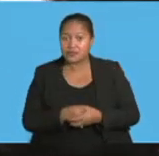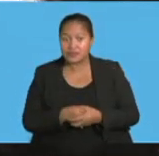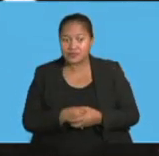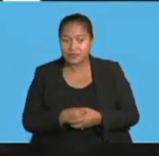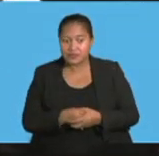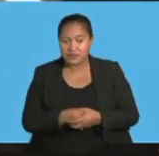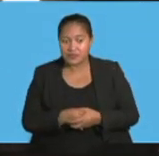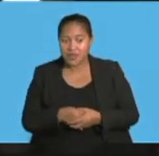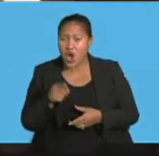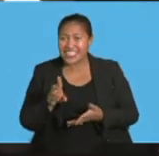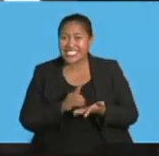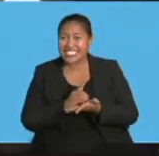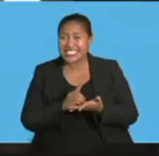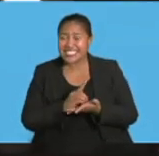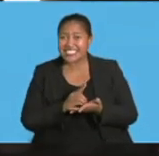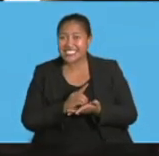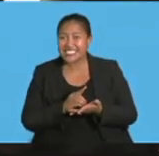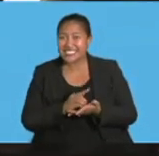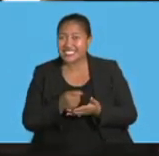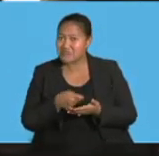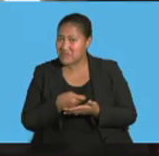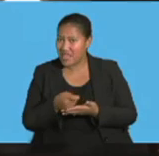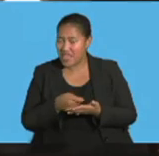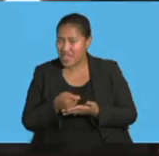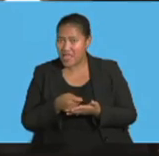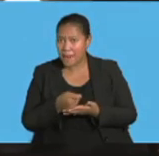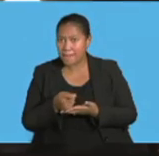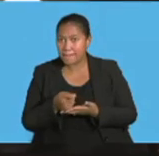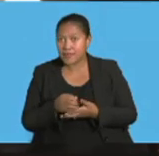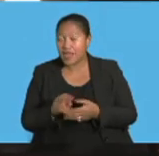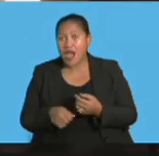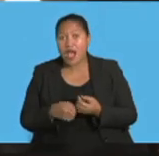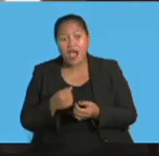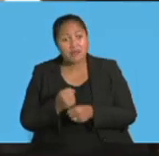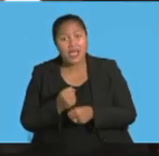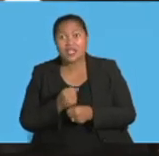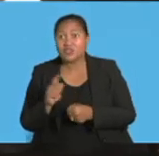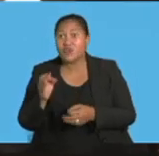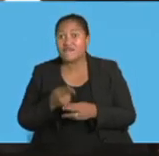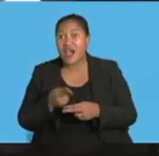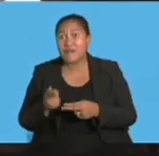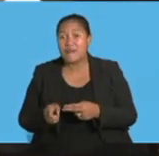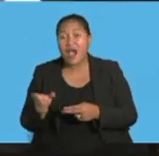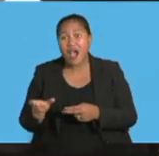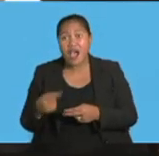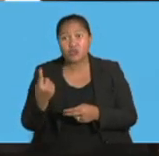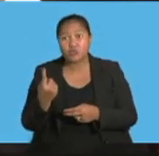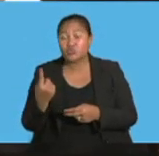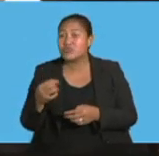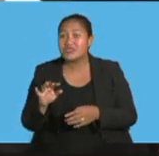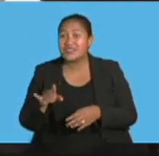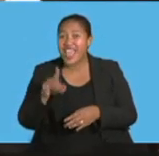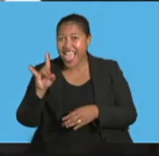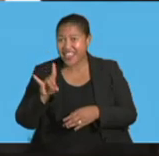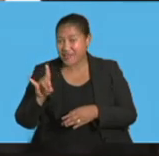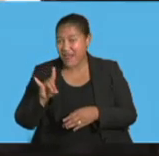livestock disease compensation is made to farmers whose animals are culled as a